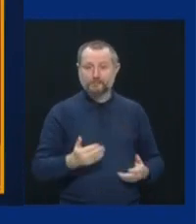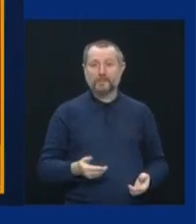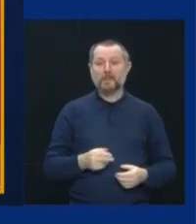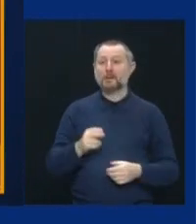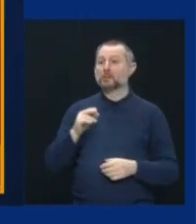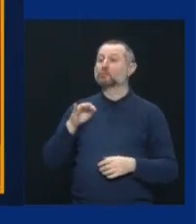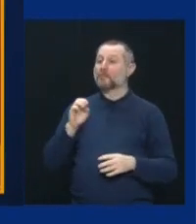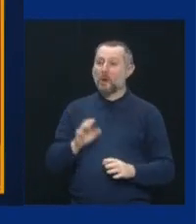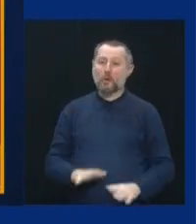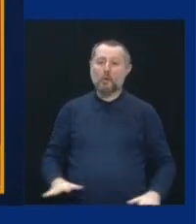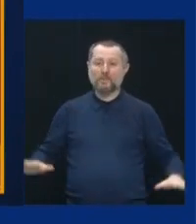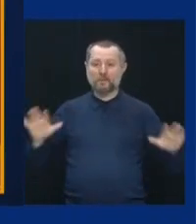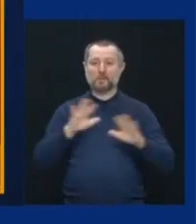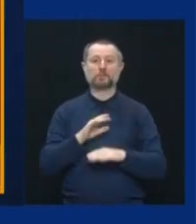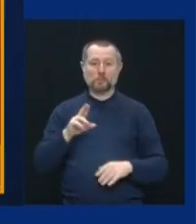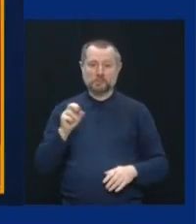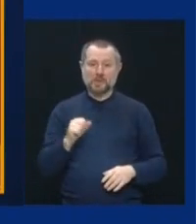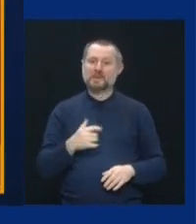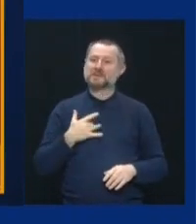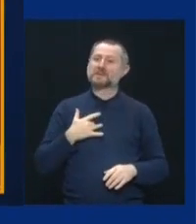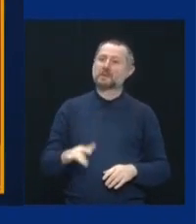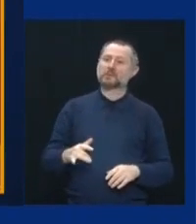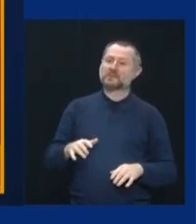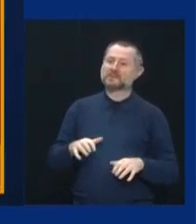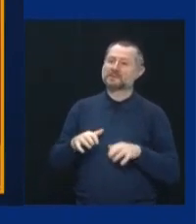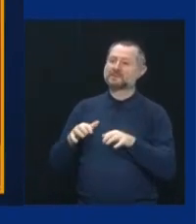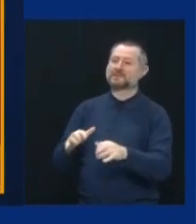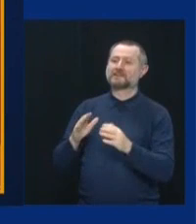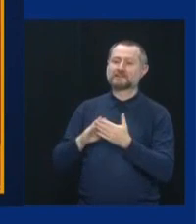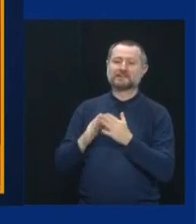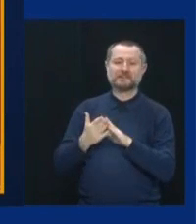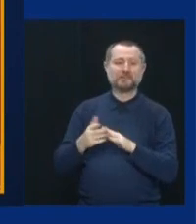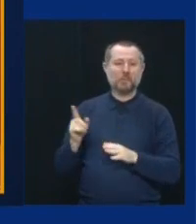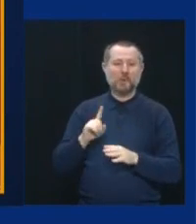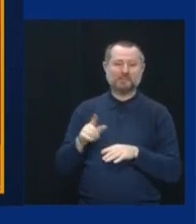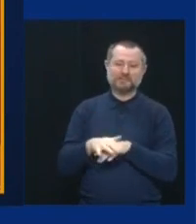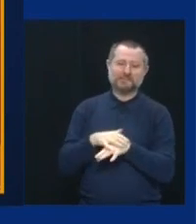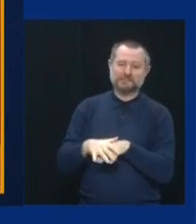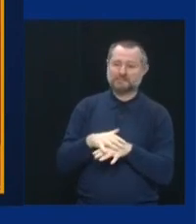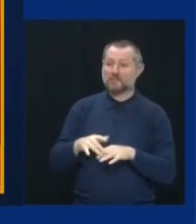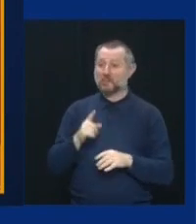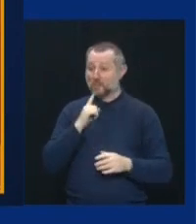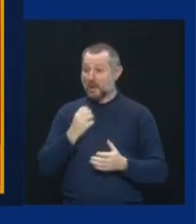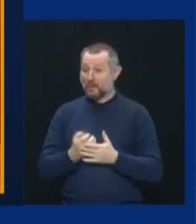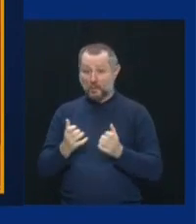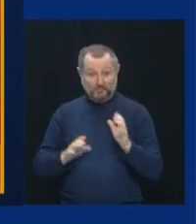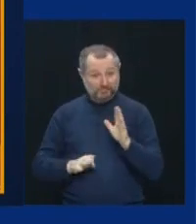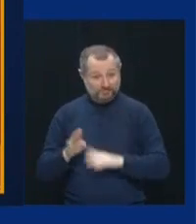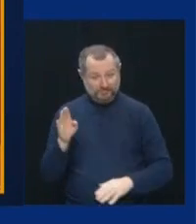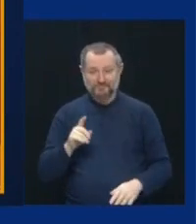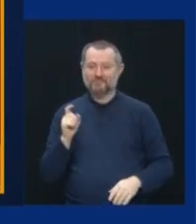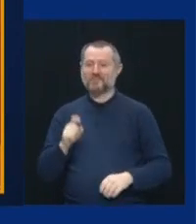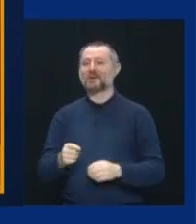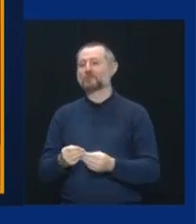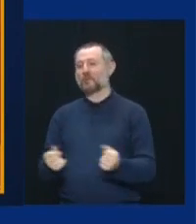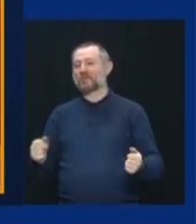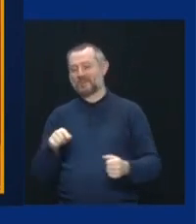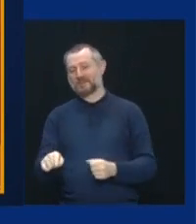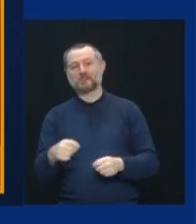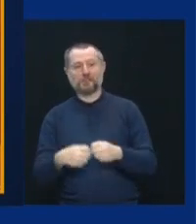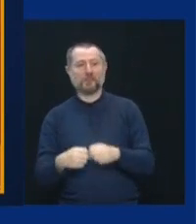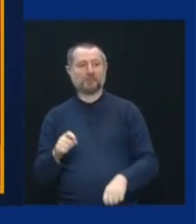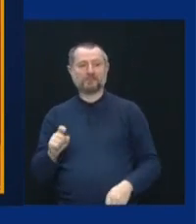nation, predominantly in urban areas. But if we're going to get the economy back, we have to address this problem. You know, people don't